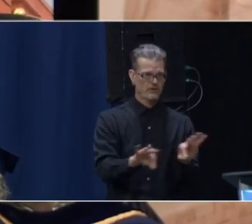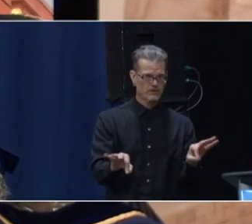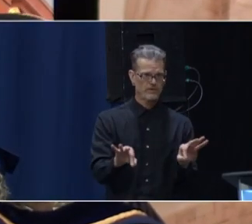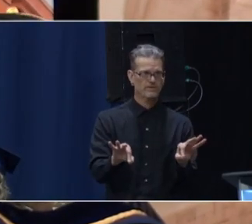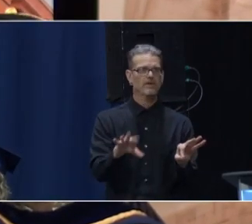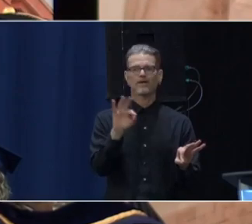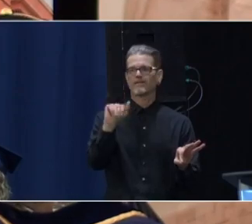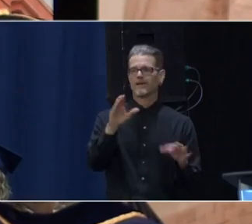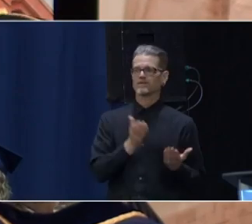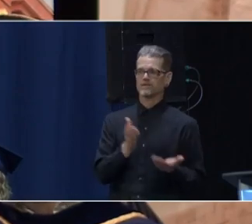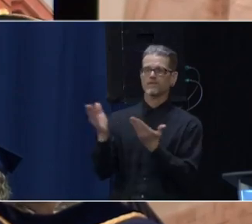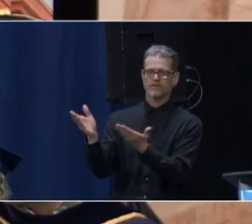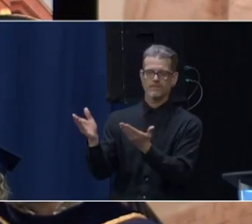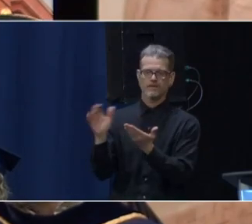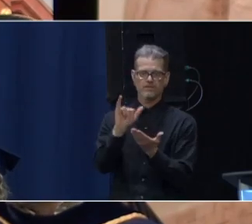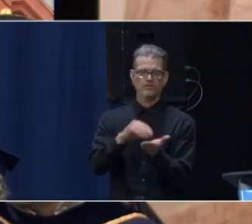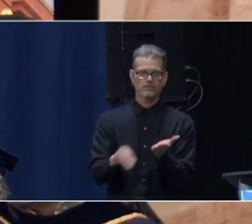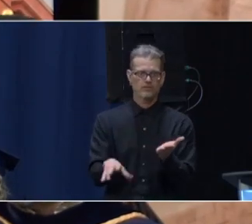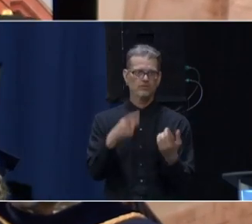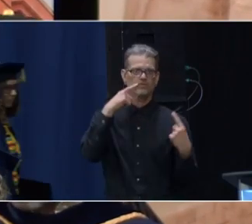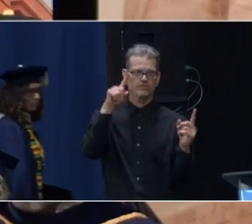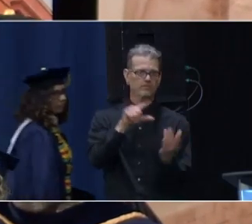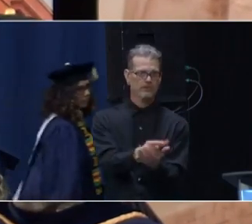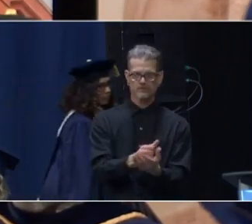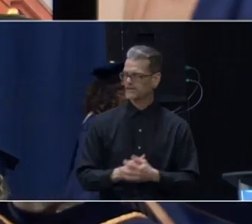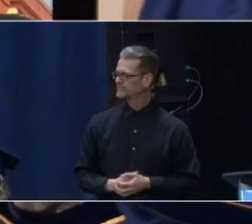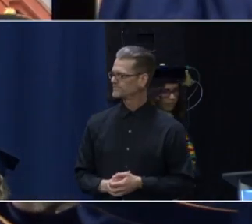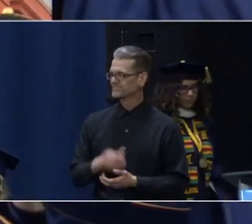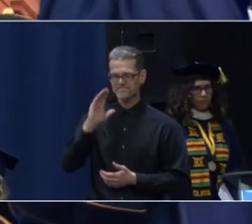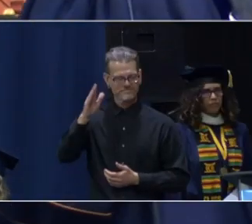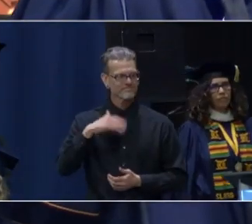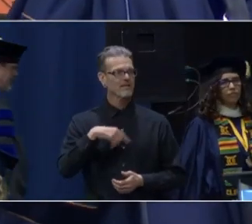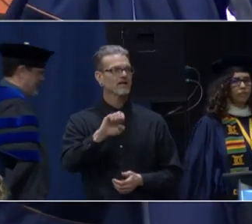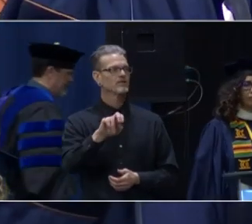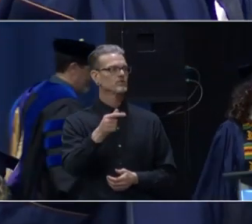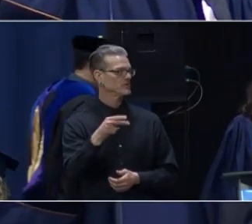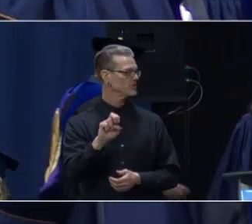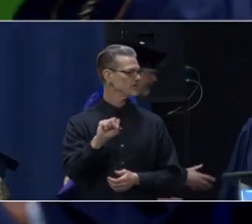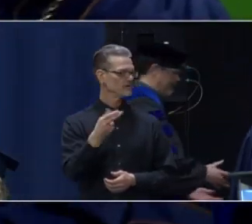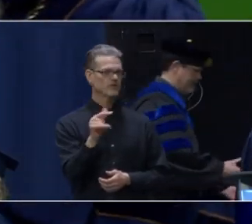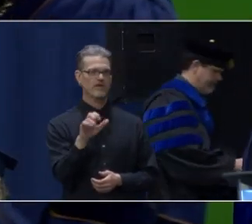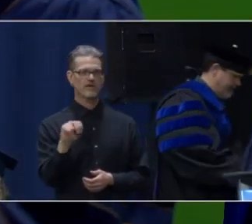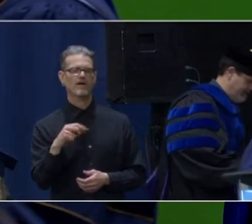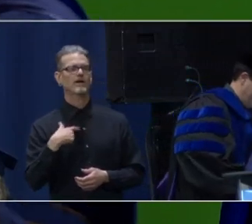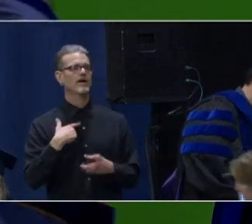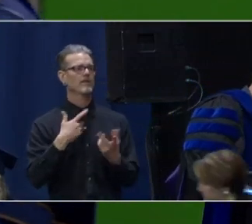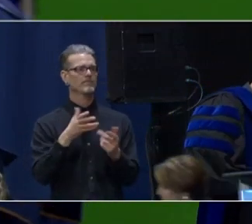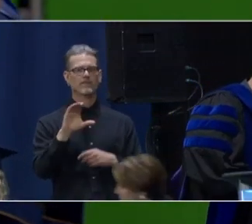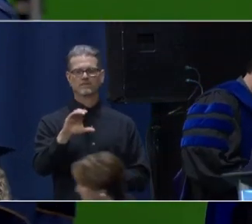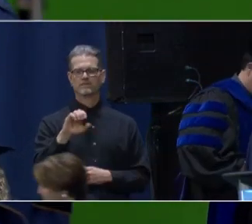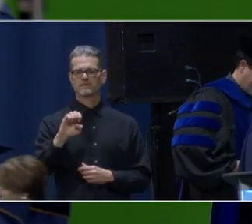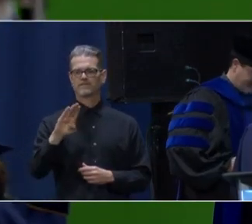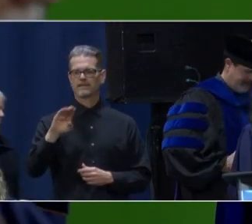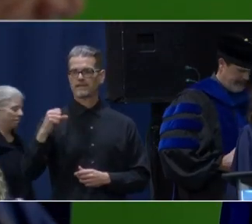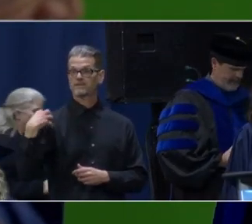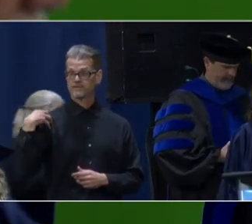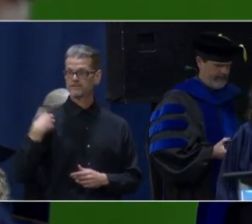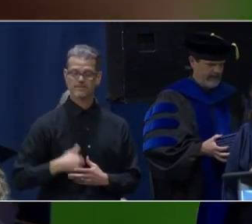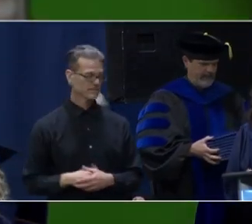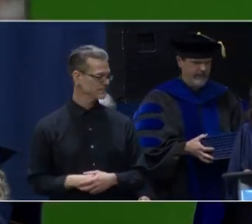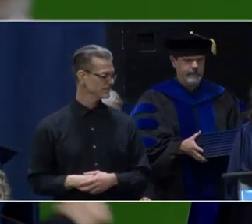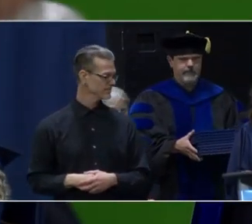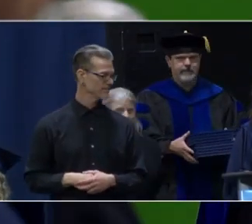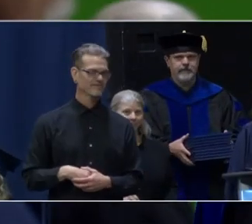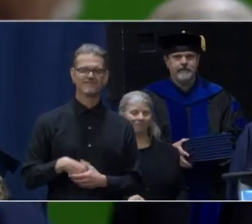college's faculty. Good afternoon. My name is Eugene Sheehan, Dean of the College of Education and Behavioral Sciences.